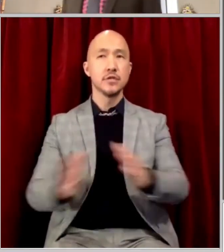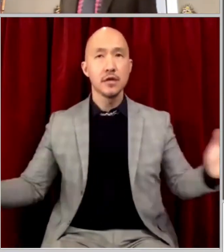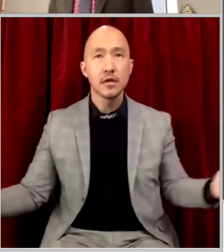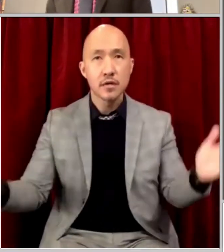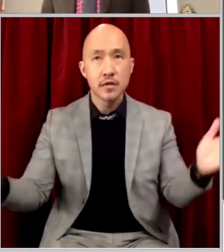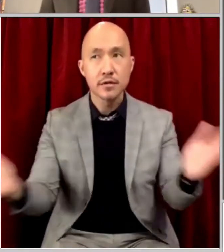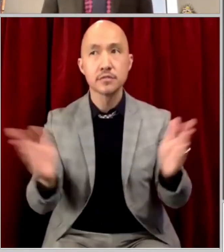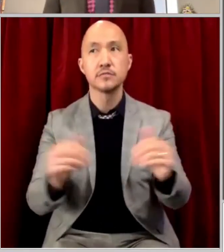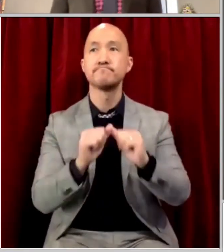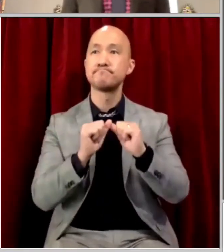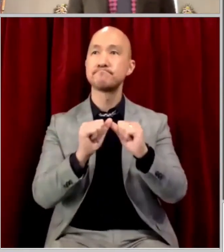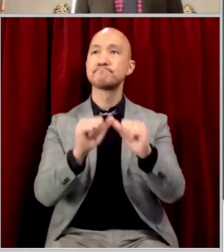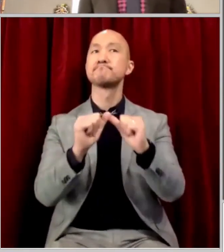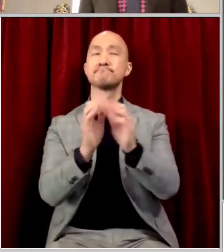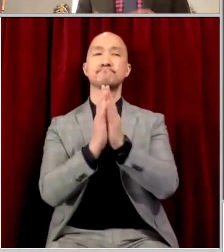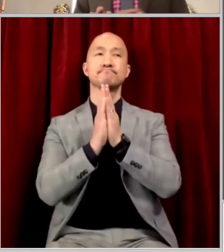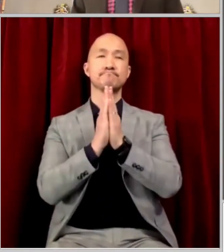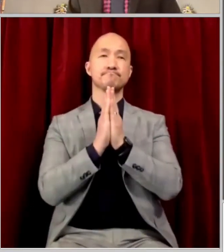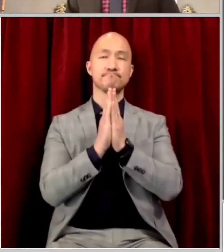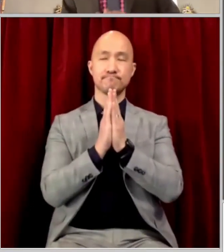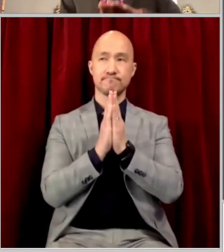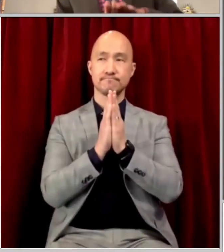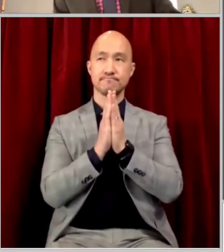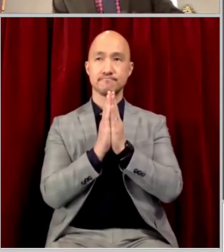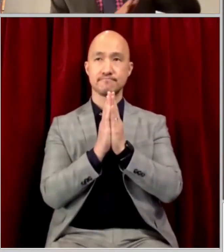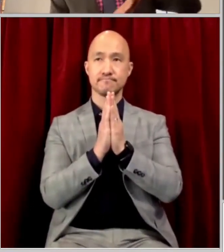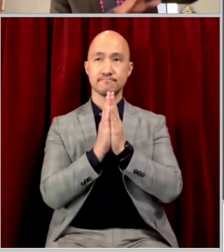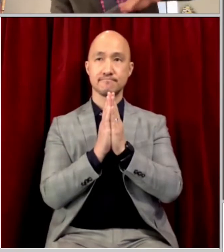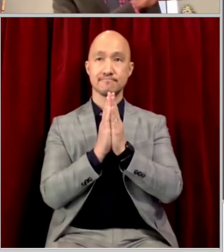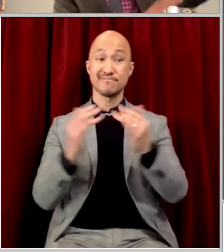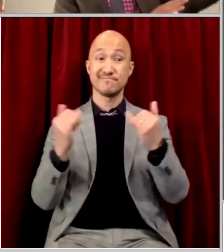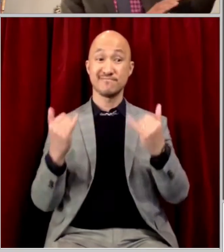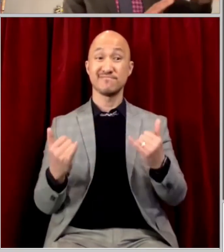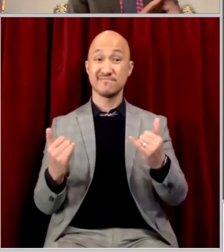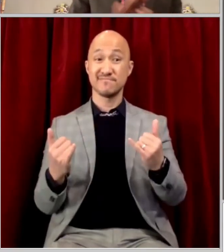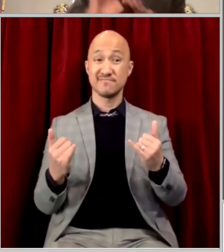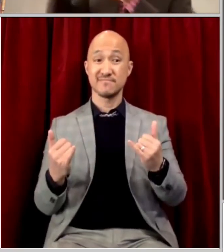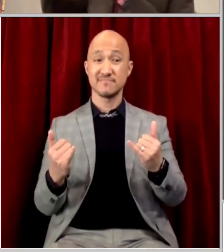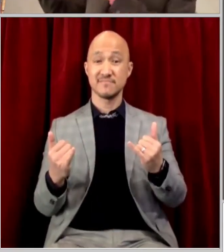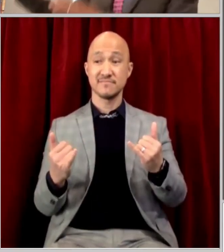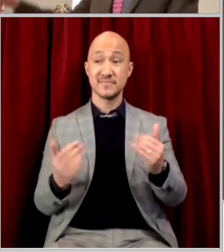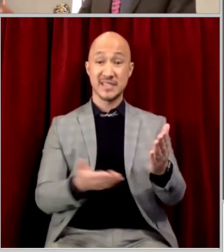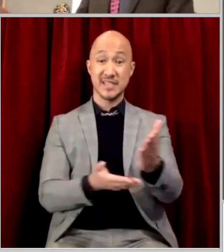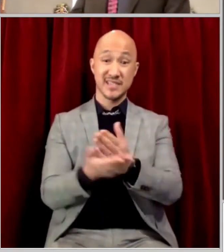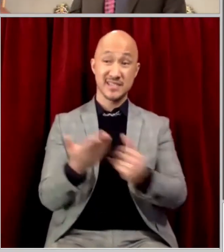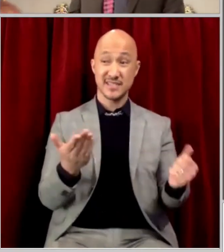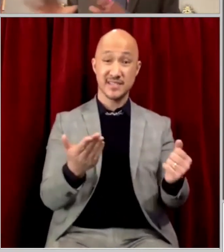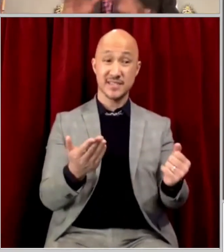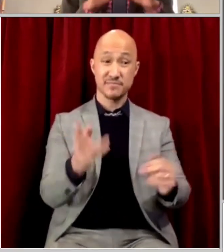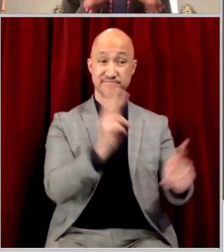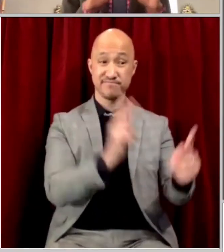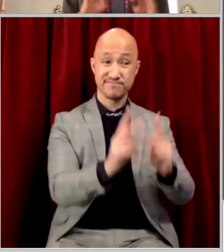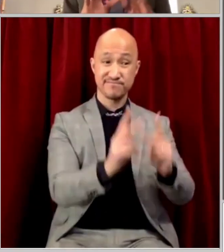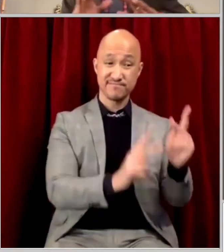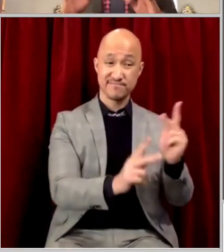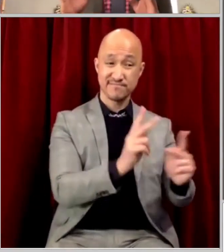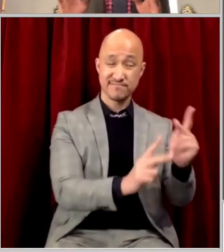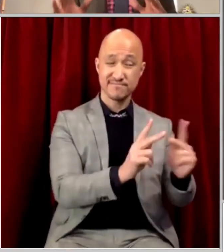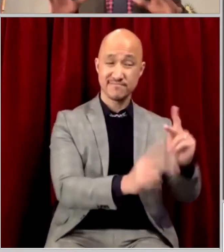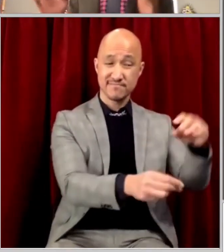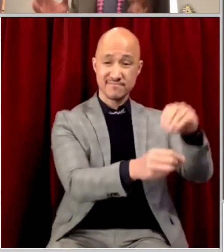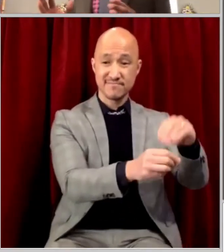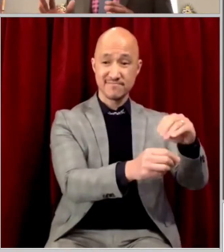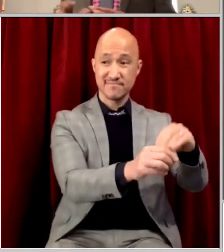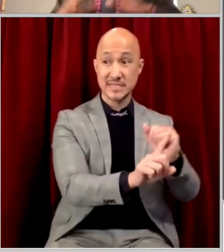continue to pray for them. Right now, the women are in Poland. The men are still in Ukraine. I'm trying to make it